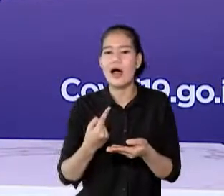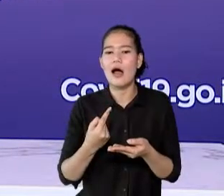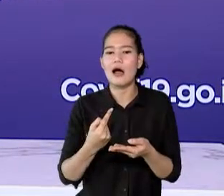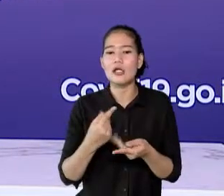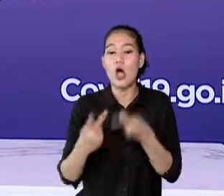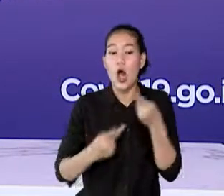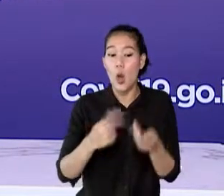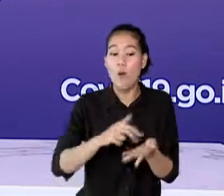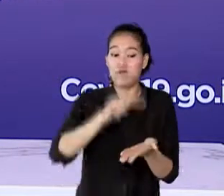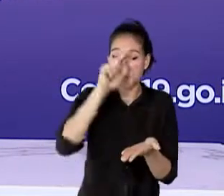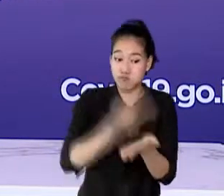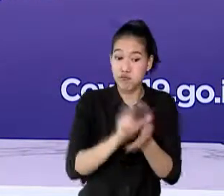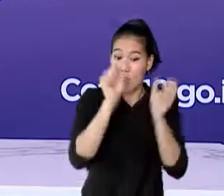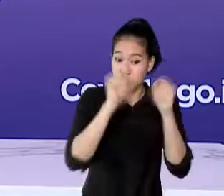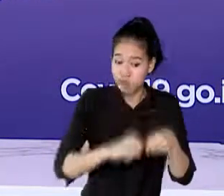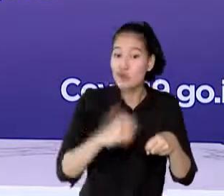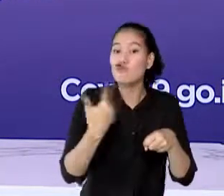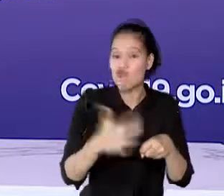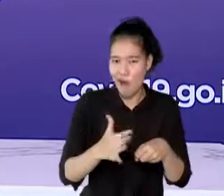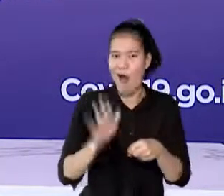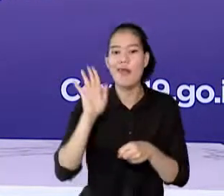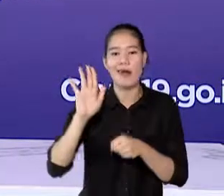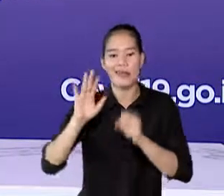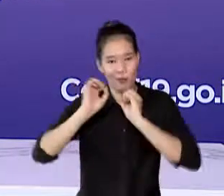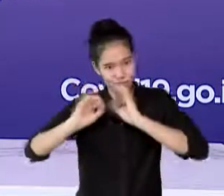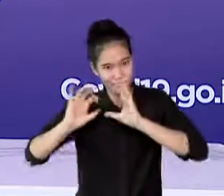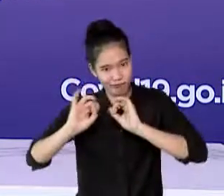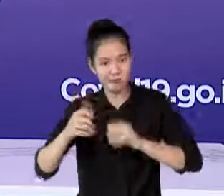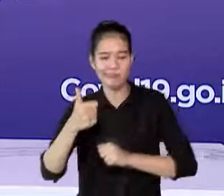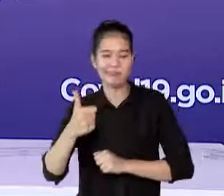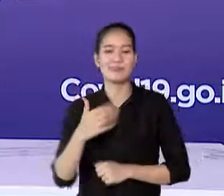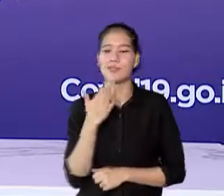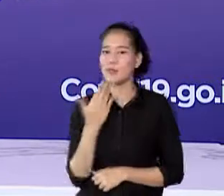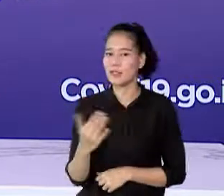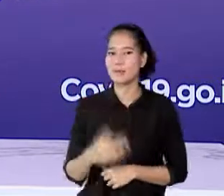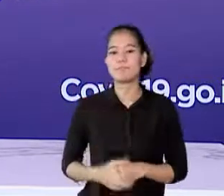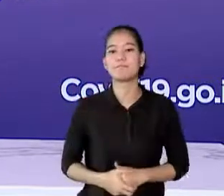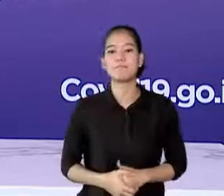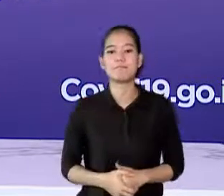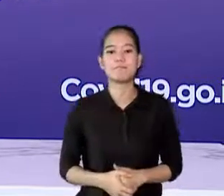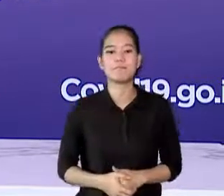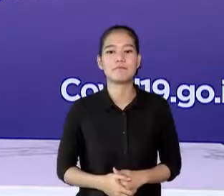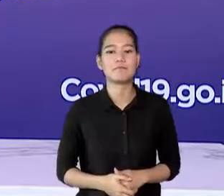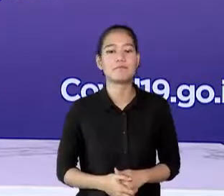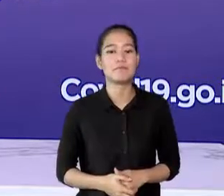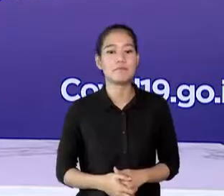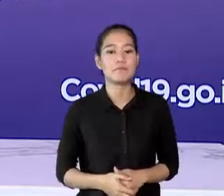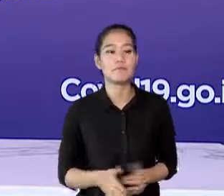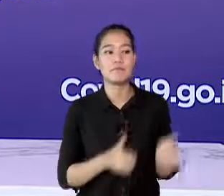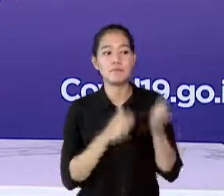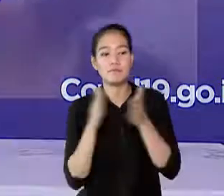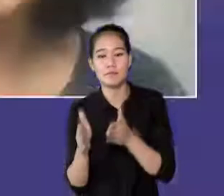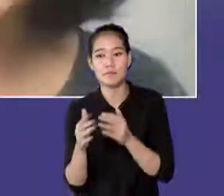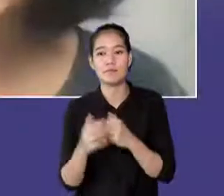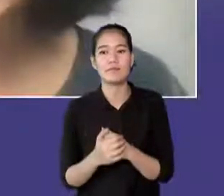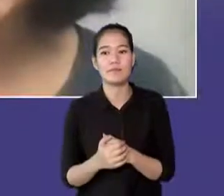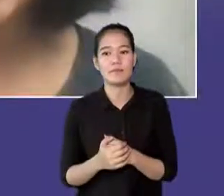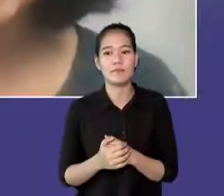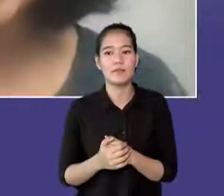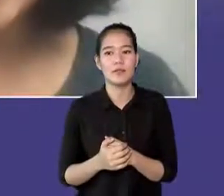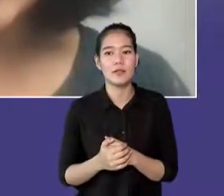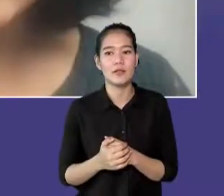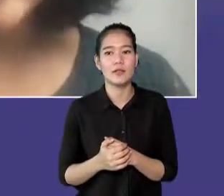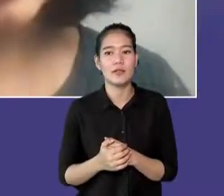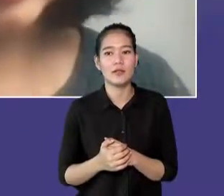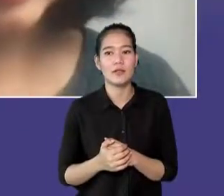once some agreements are met. Thank you. Okay. Next one is related on